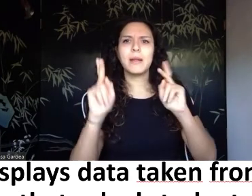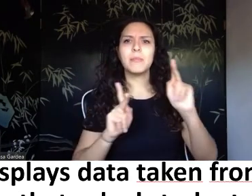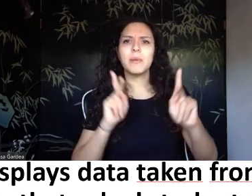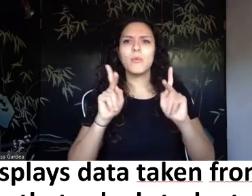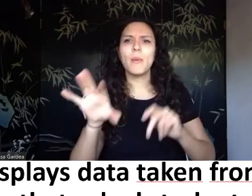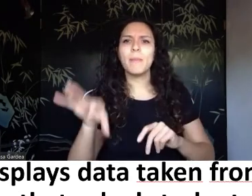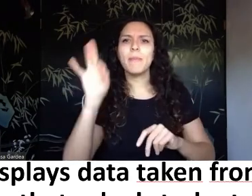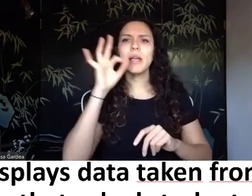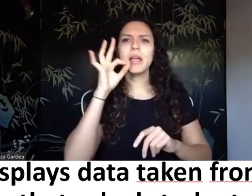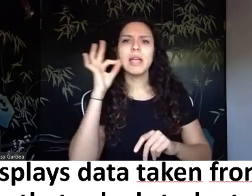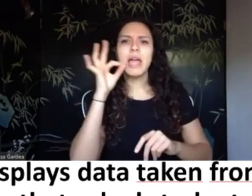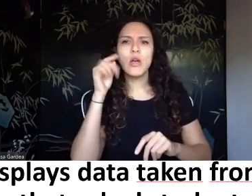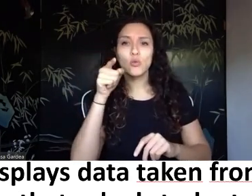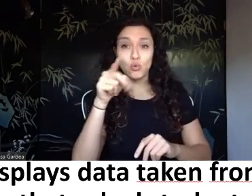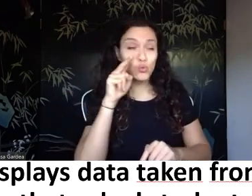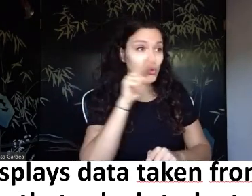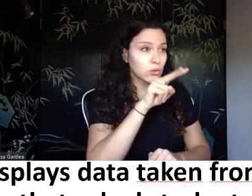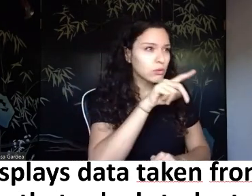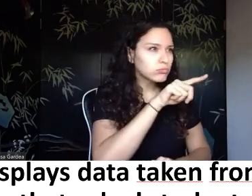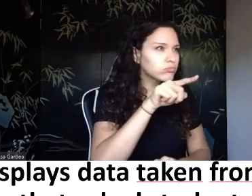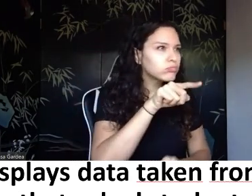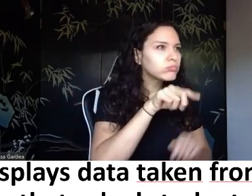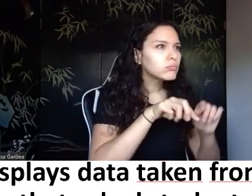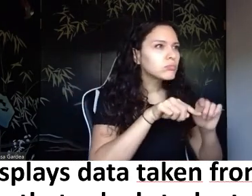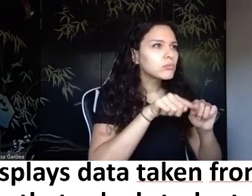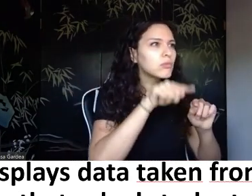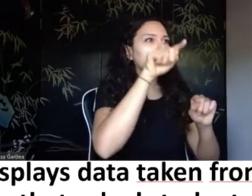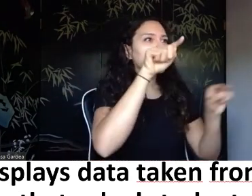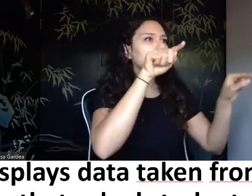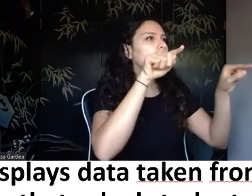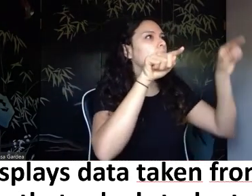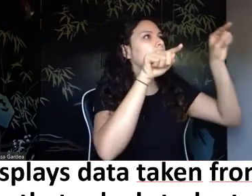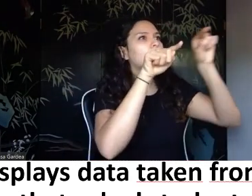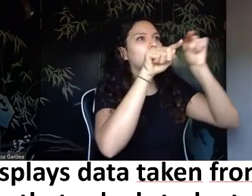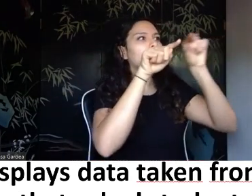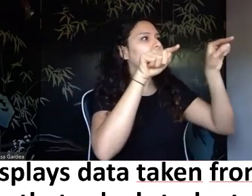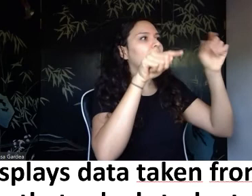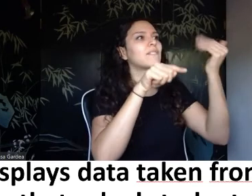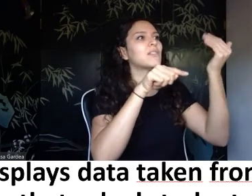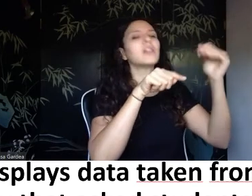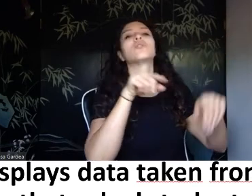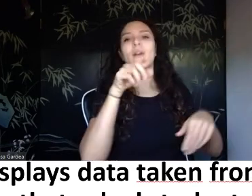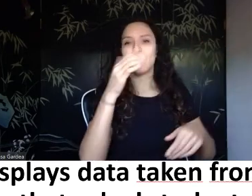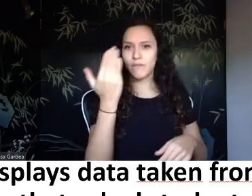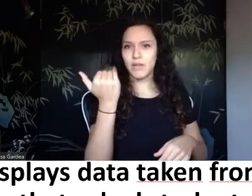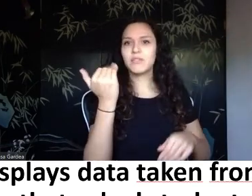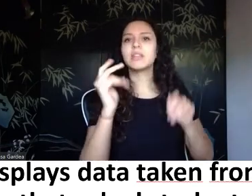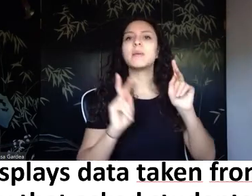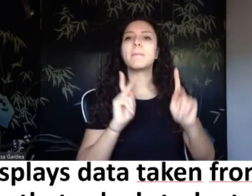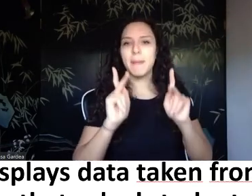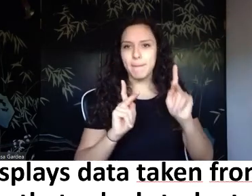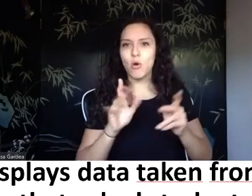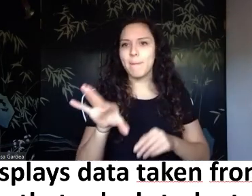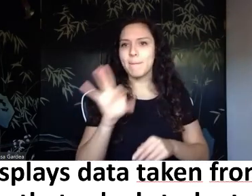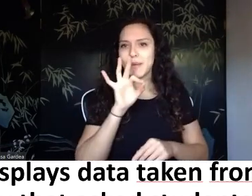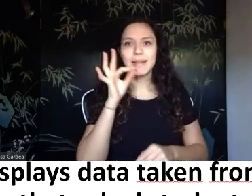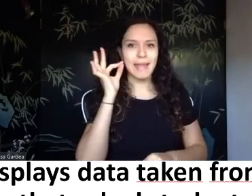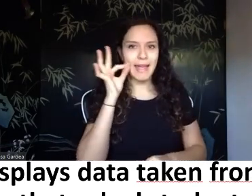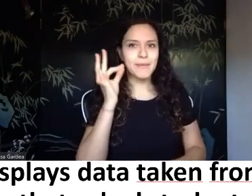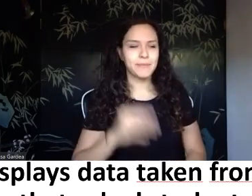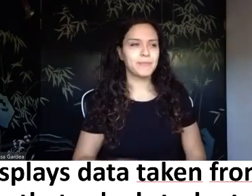problems. Okay, so if I asked you how many people chose a cat, you will look at this one and say, oh, it goes up to 15, so